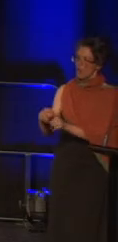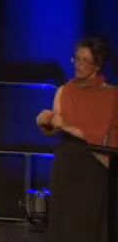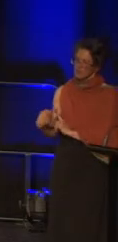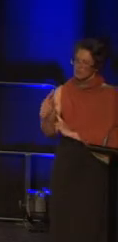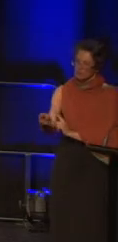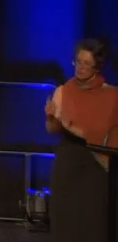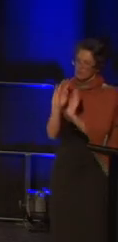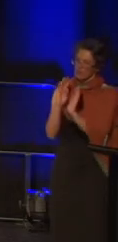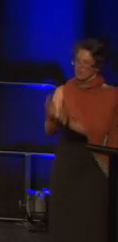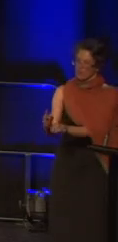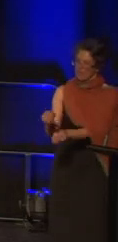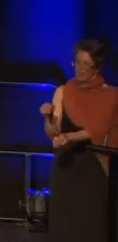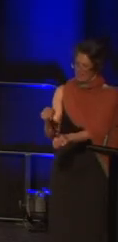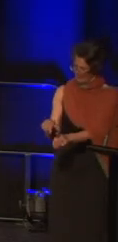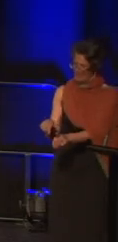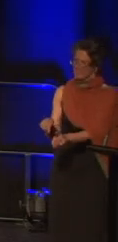Thank you, John, for that question.